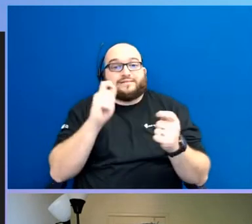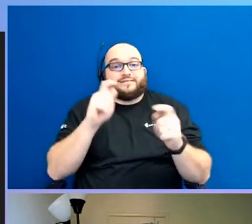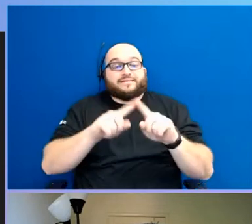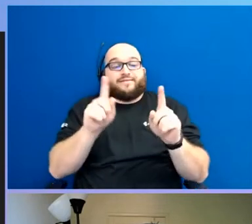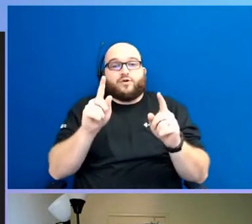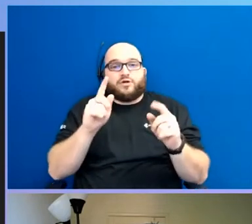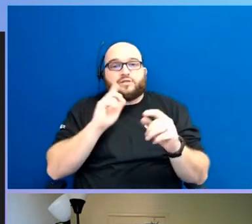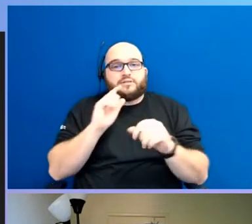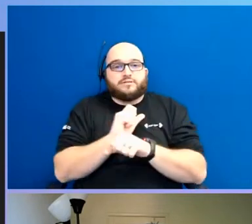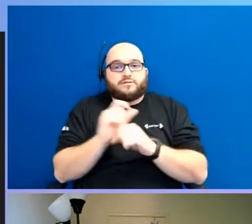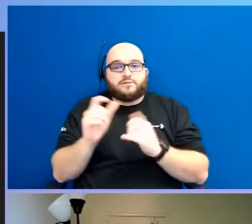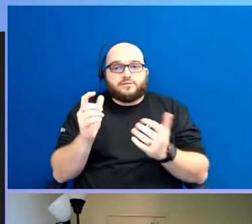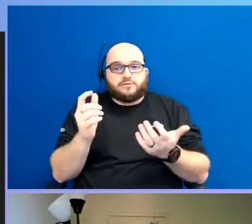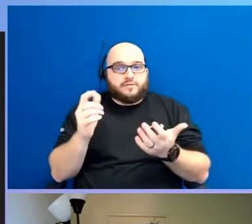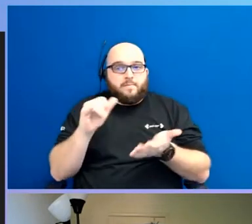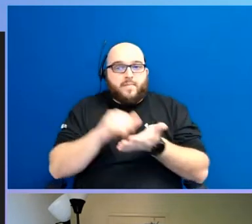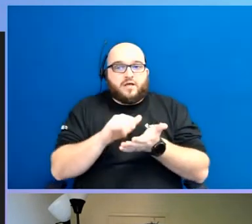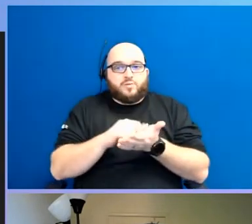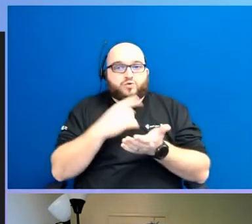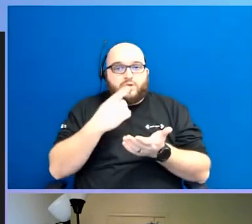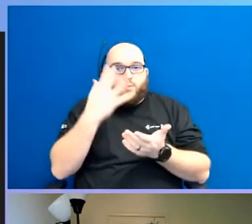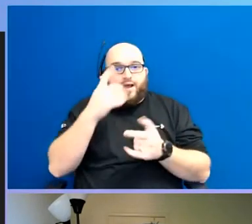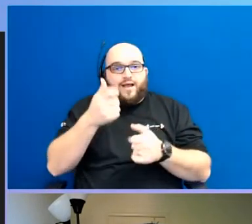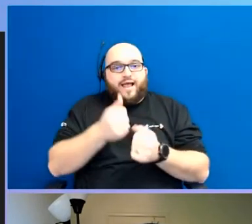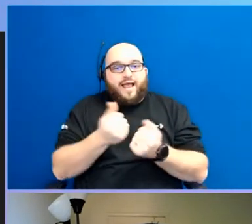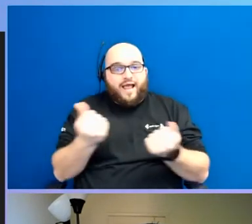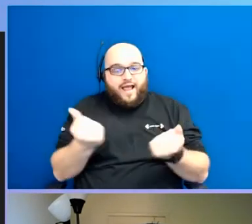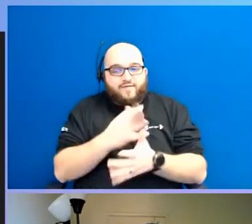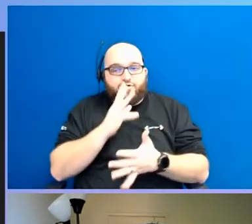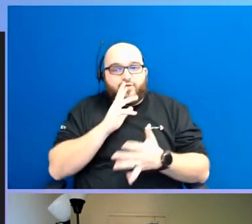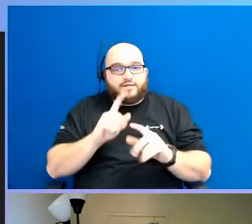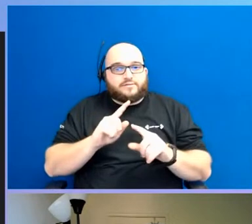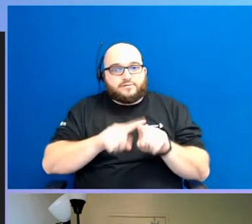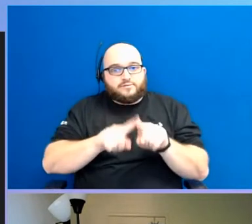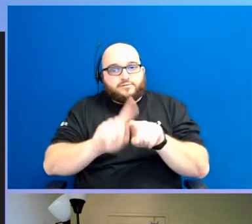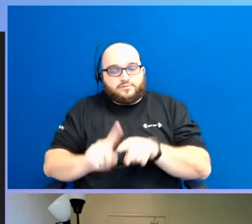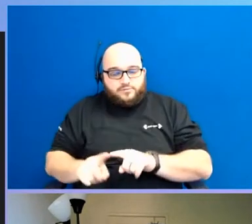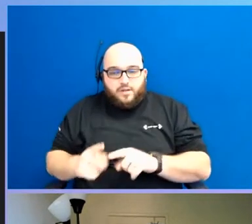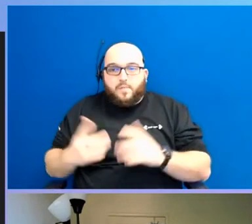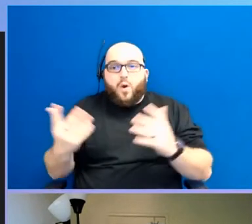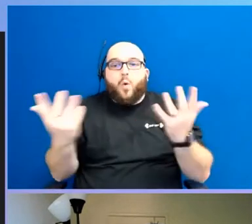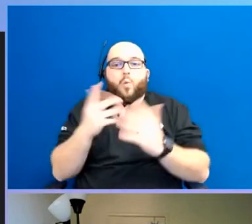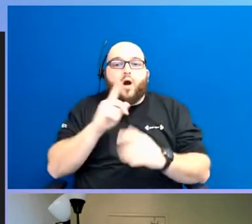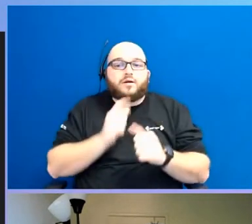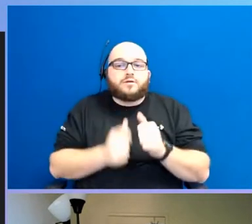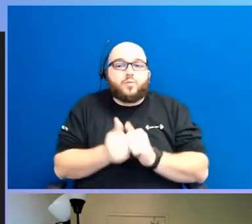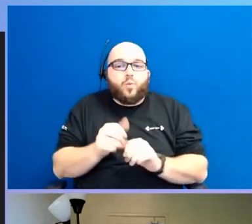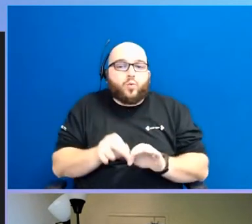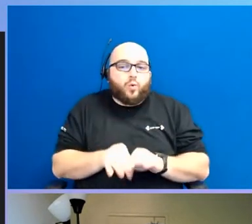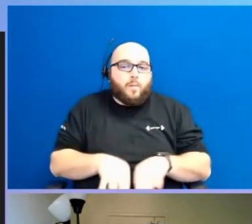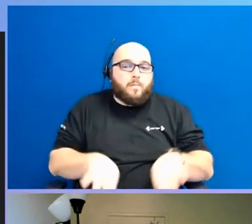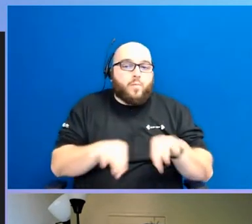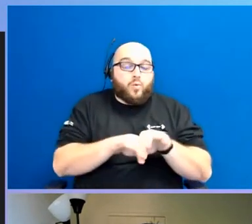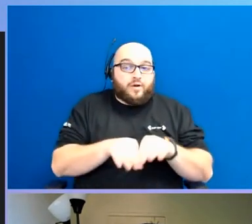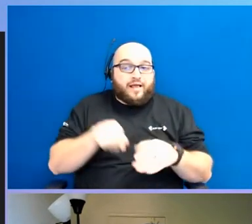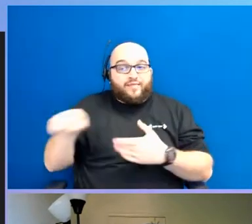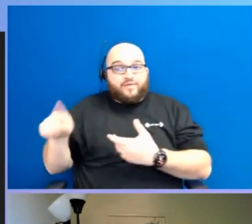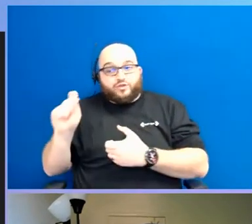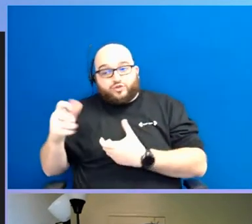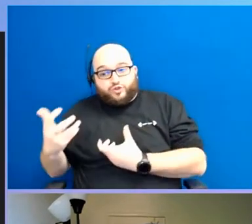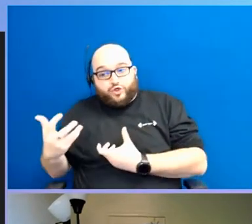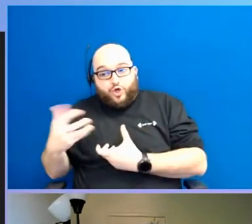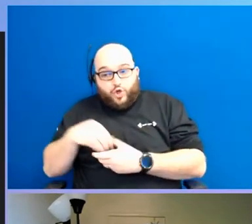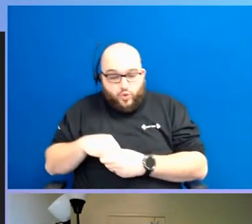is, which of those differences are meaningful? Which differences are big enough to be worth including in the alt